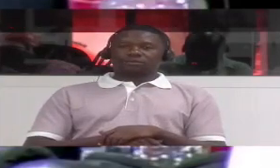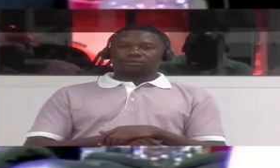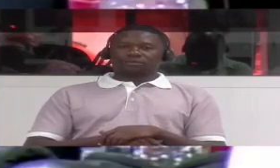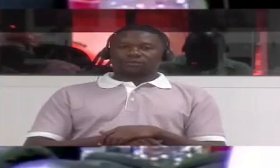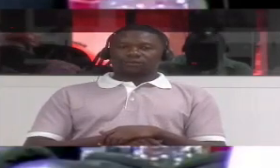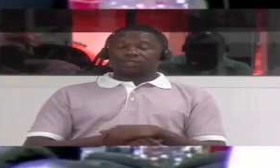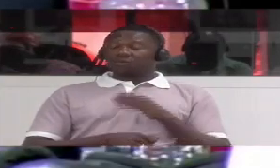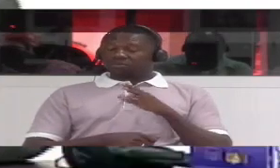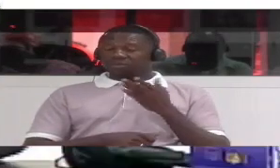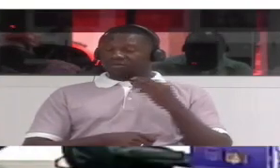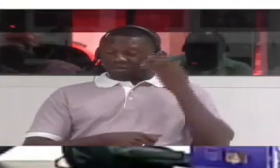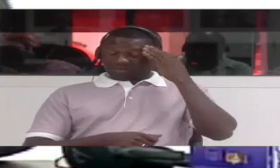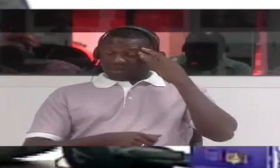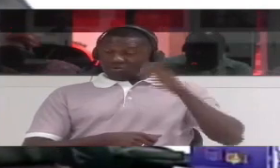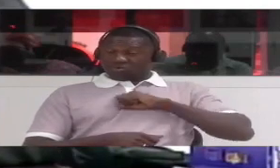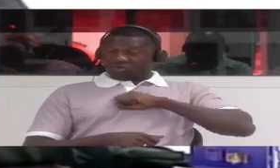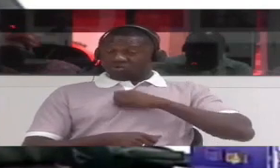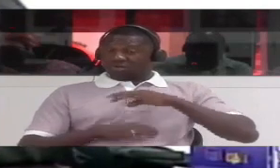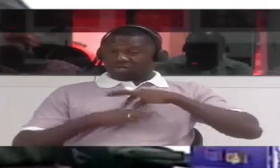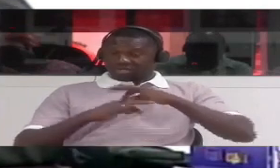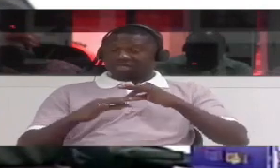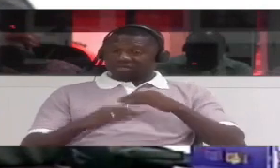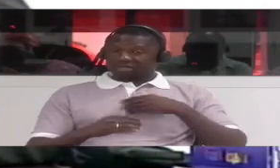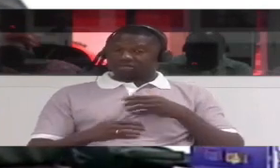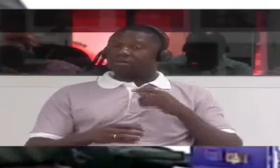It was better and in my own interest to cooperate with him.